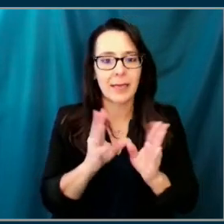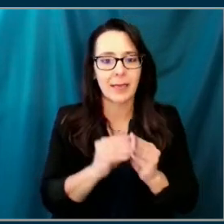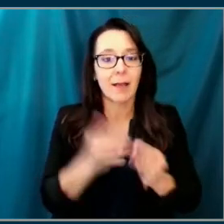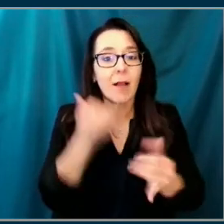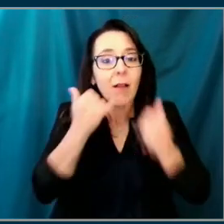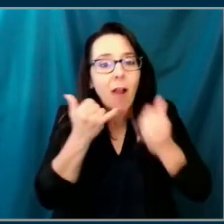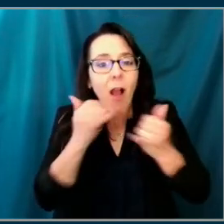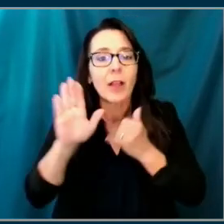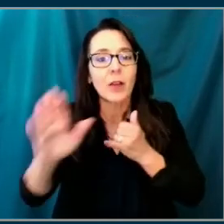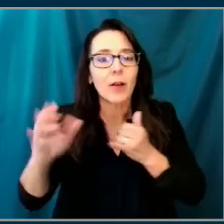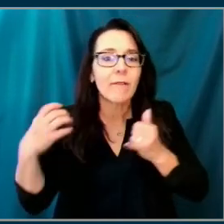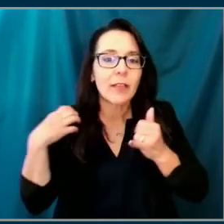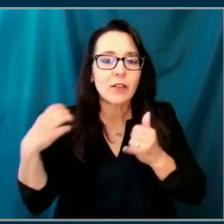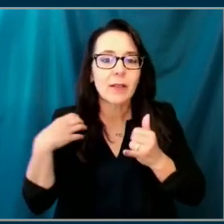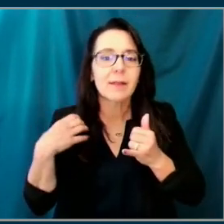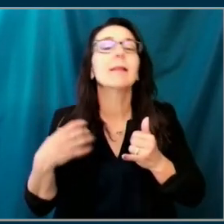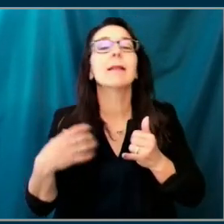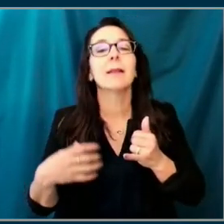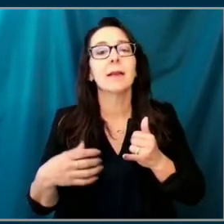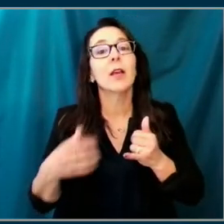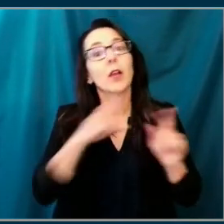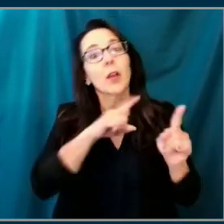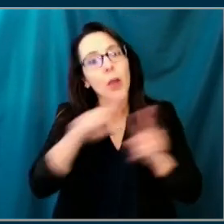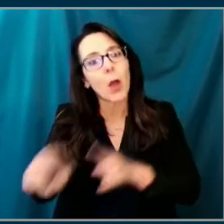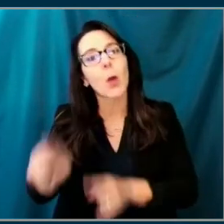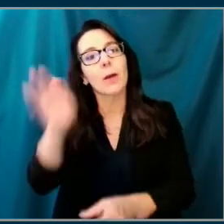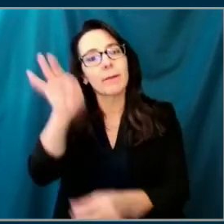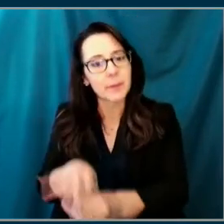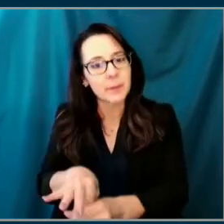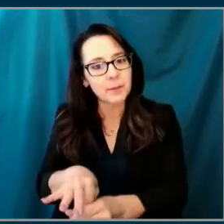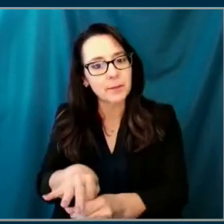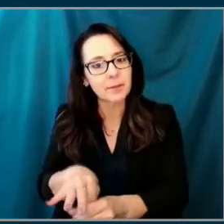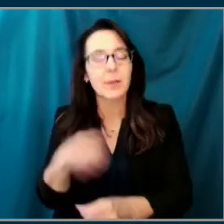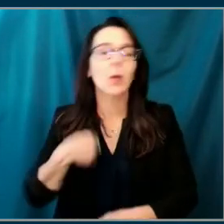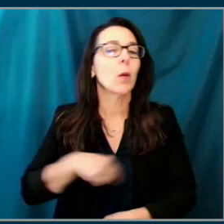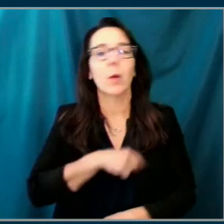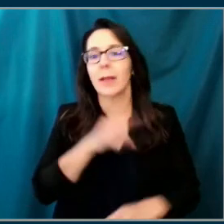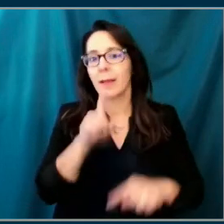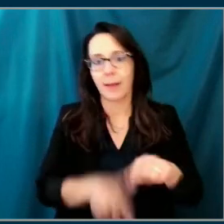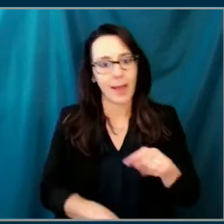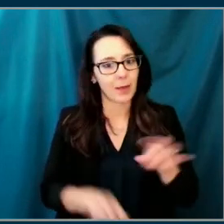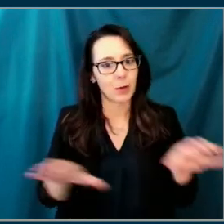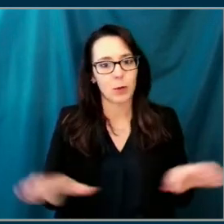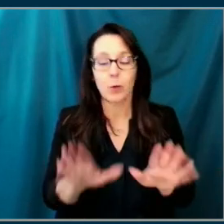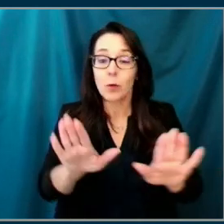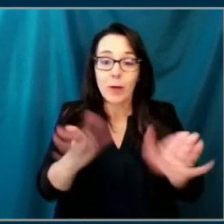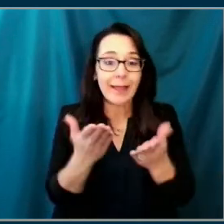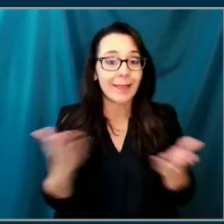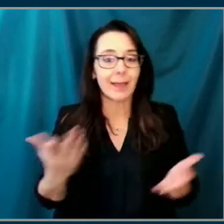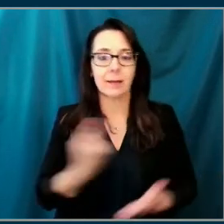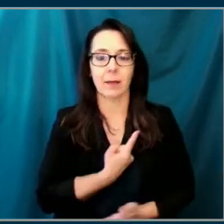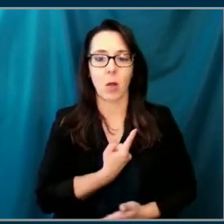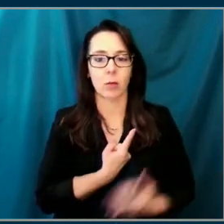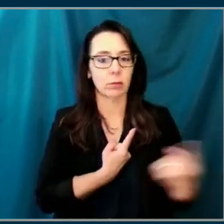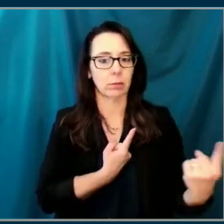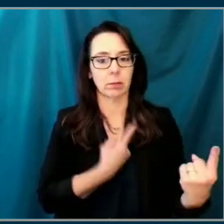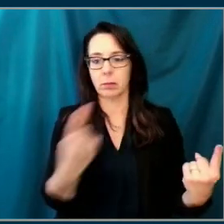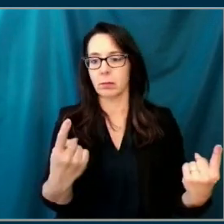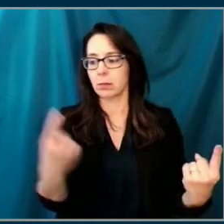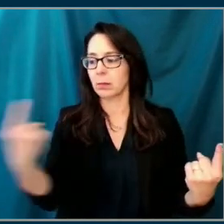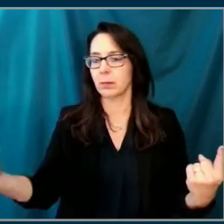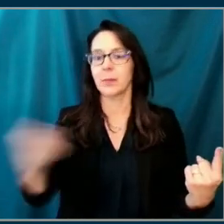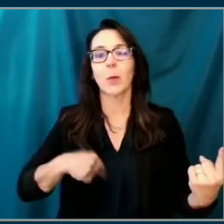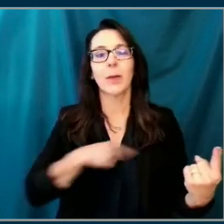Keep having your voices heard at the ballot box. We cannot do great things alone. We need you, the